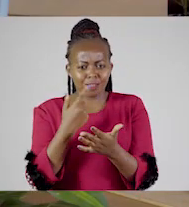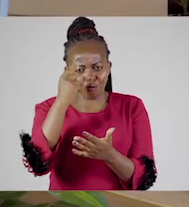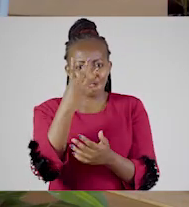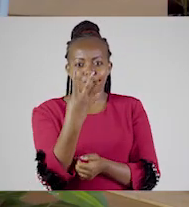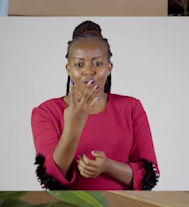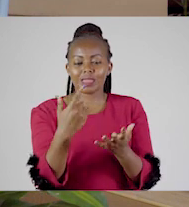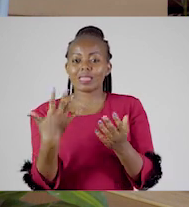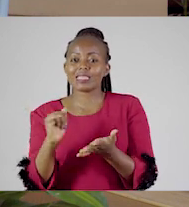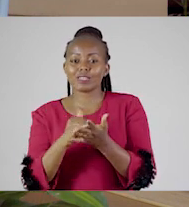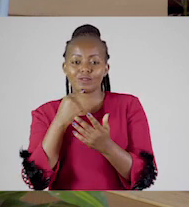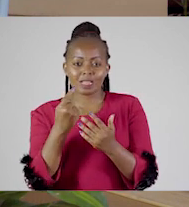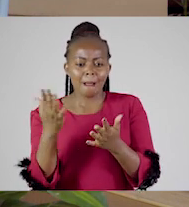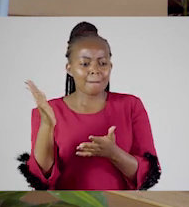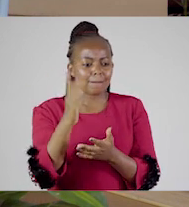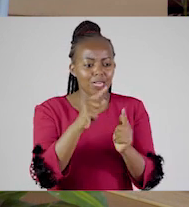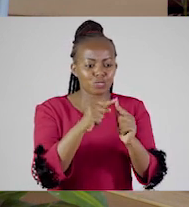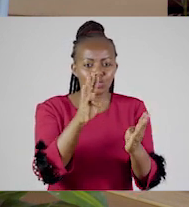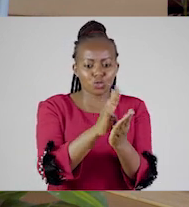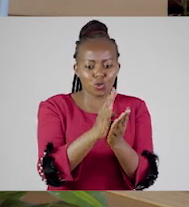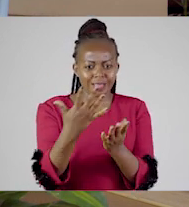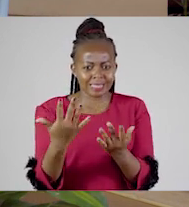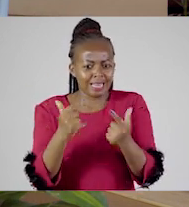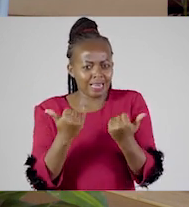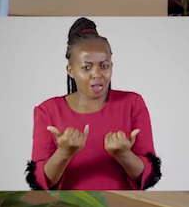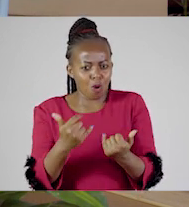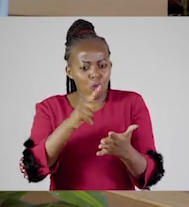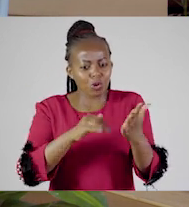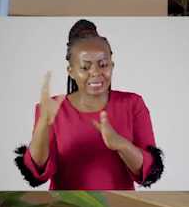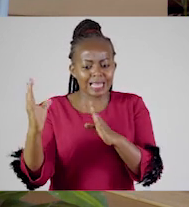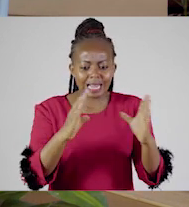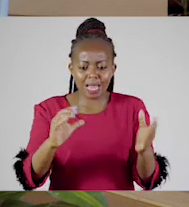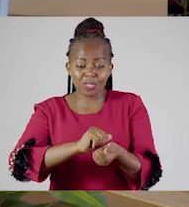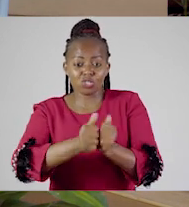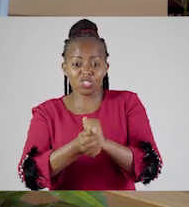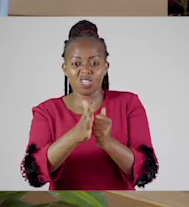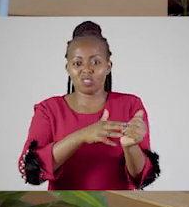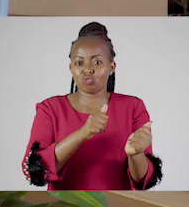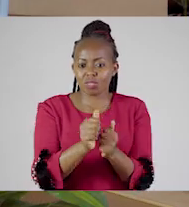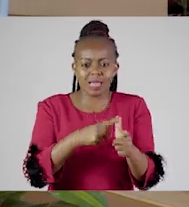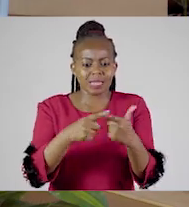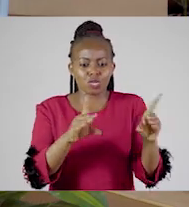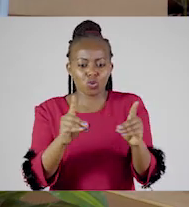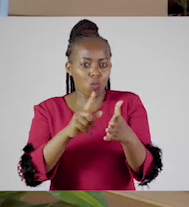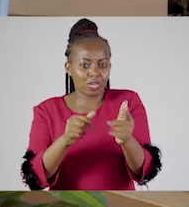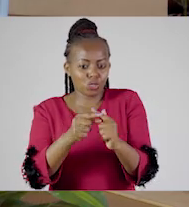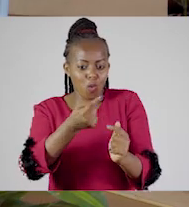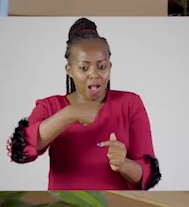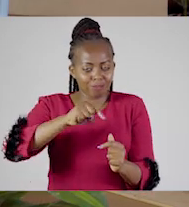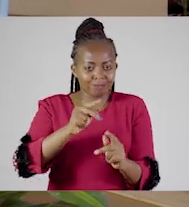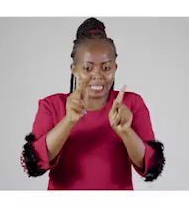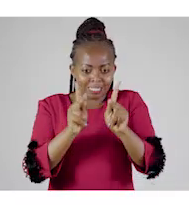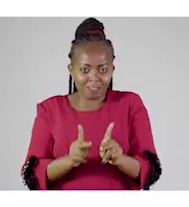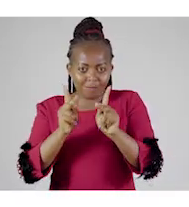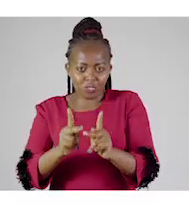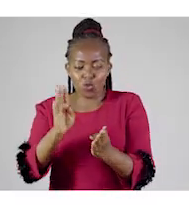you for those four tips. So back to our archives. What is climate change damage and what does it do to our personal